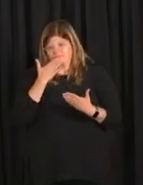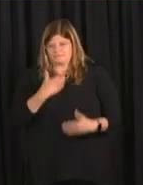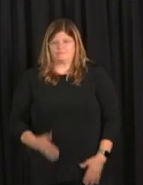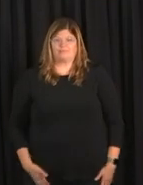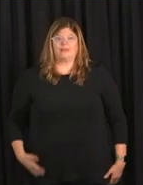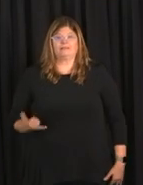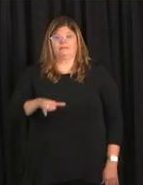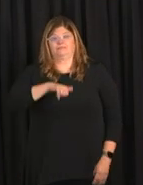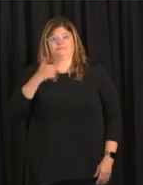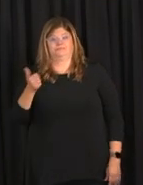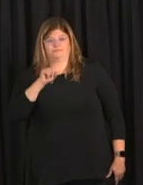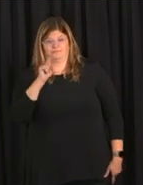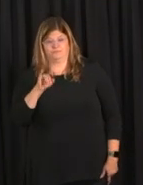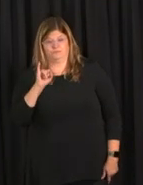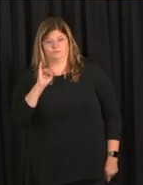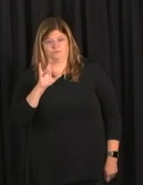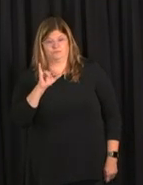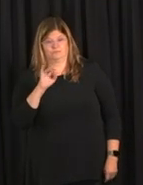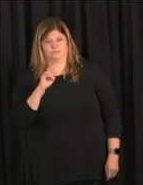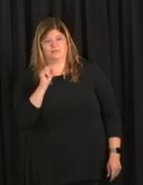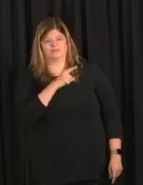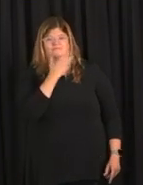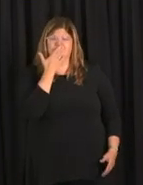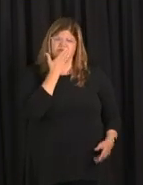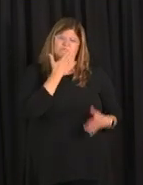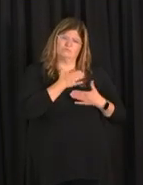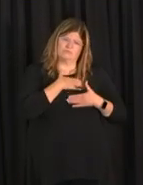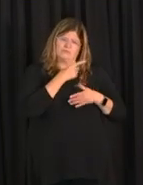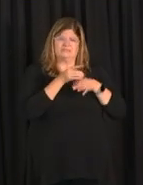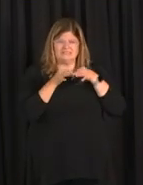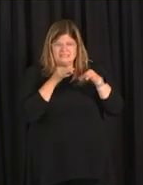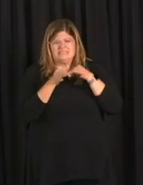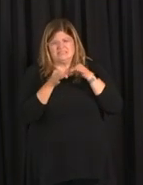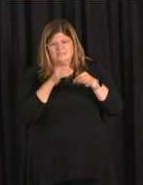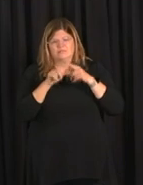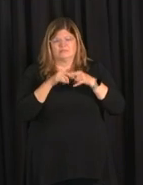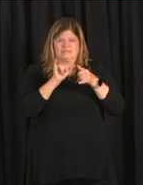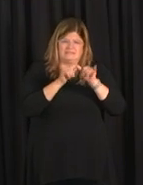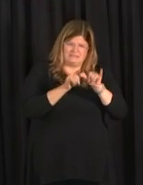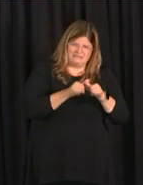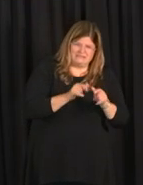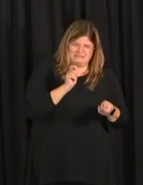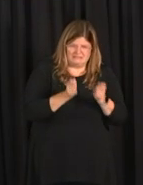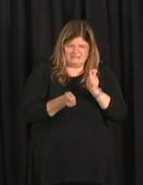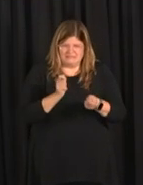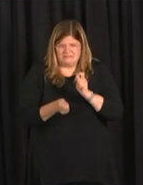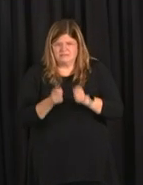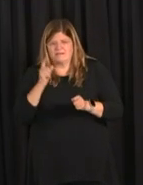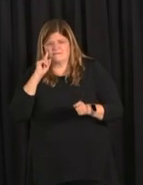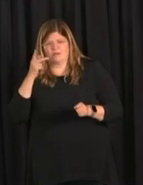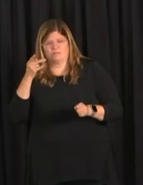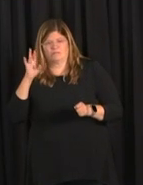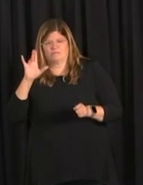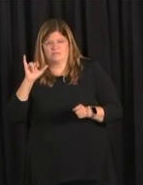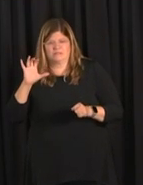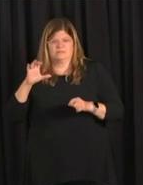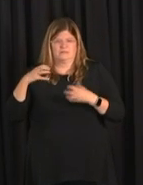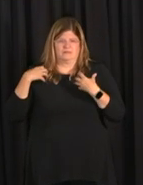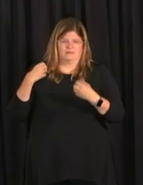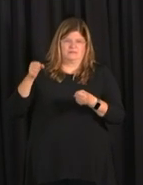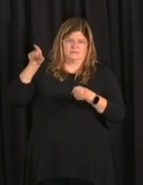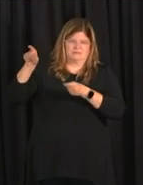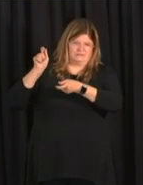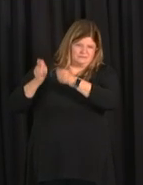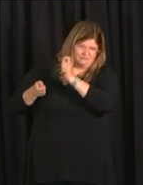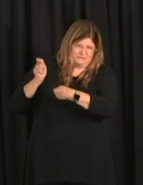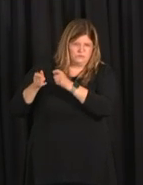Yes, I really appreciate your explanation about changing the metrics as public health information changes. And I was wondering about specifically